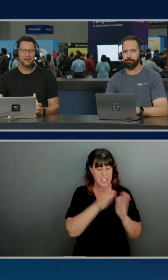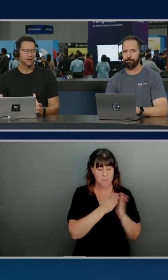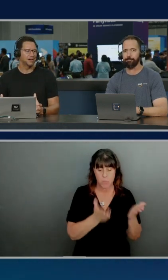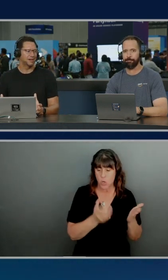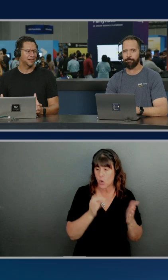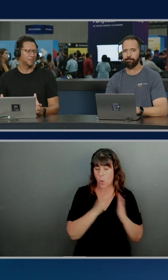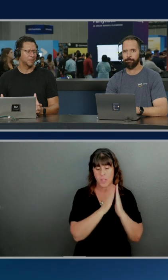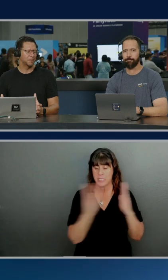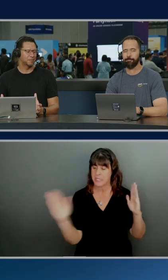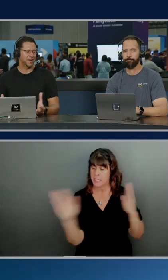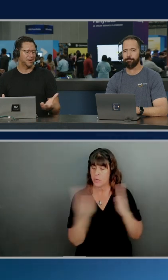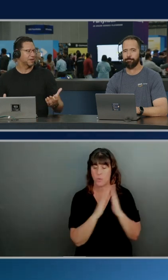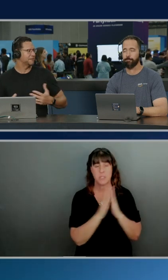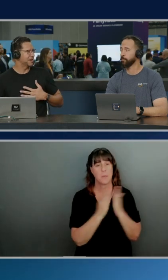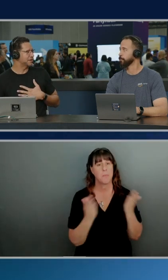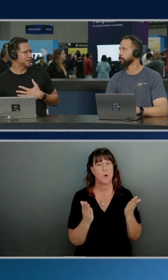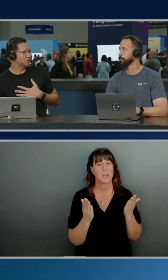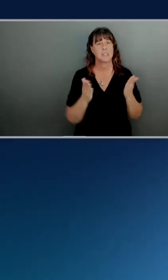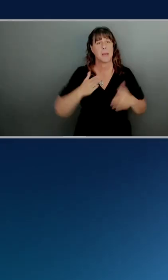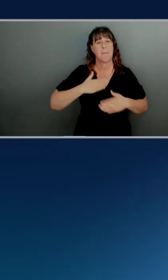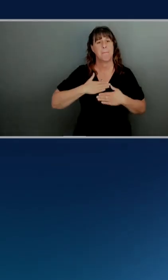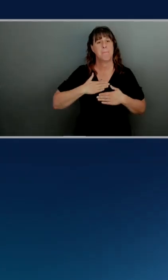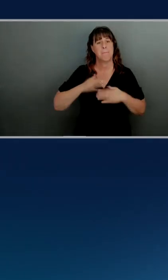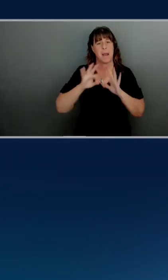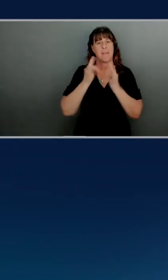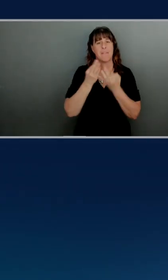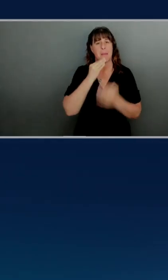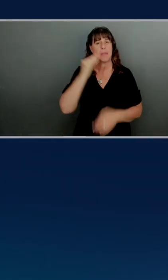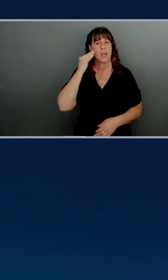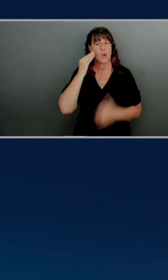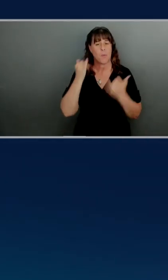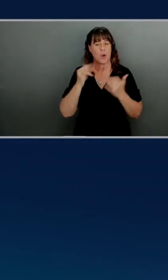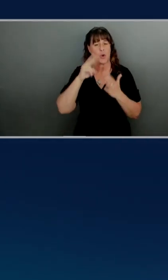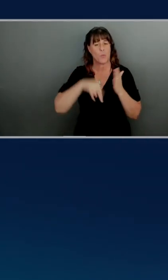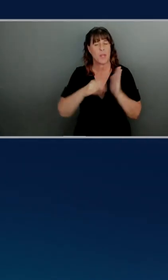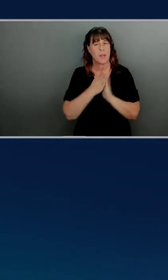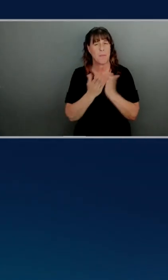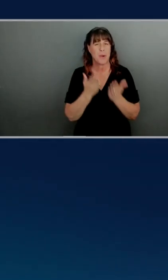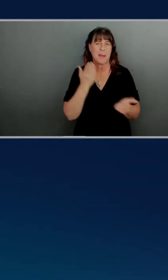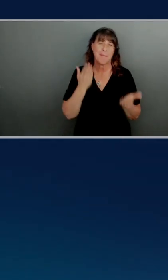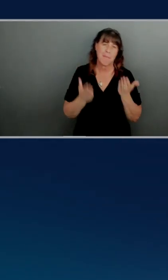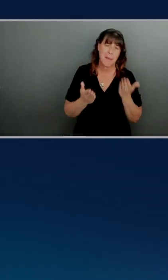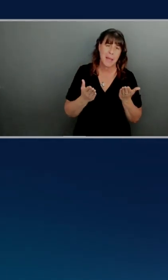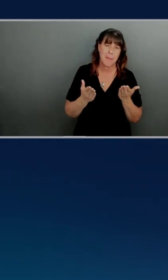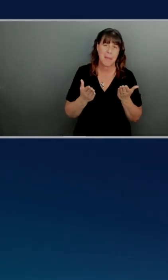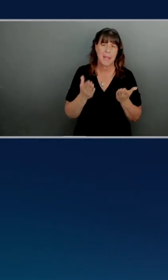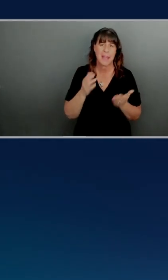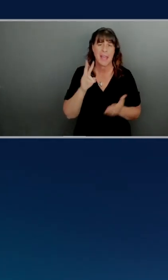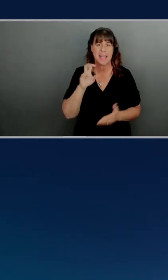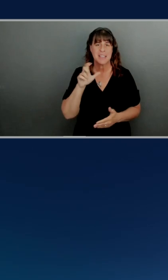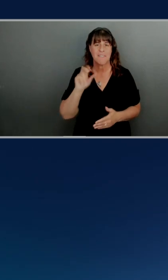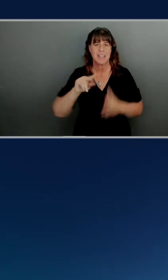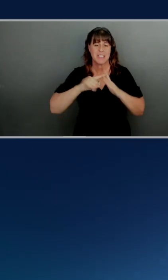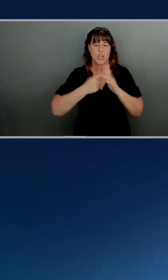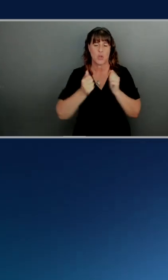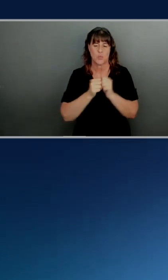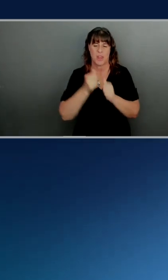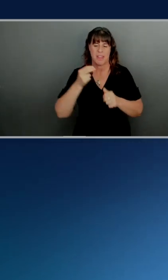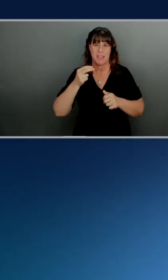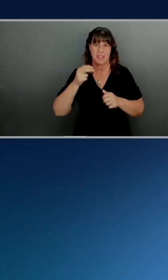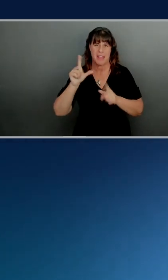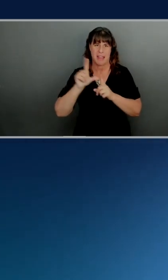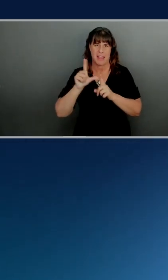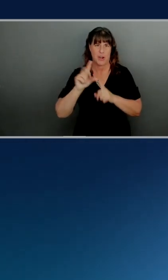books, my family at home are currently reading a book that may or may not have a villain that starts with a letter